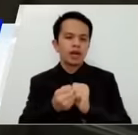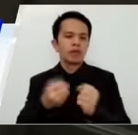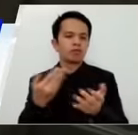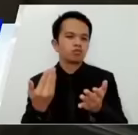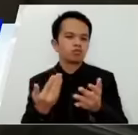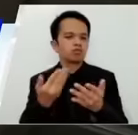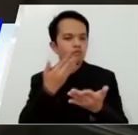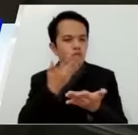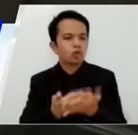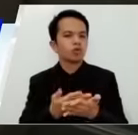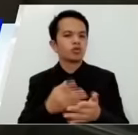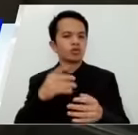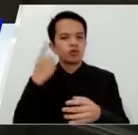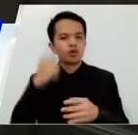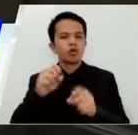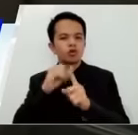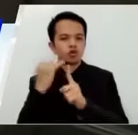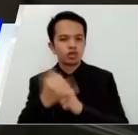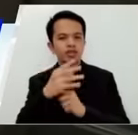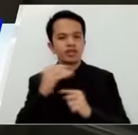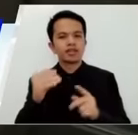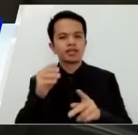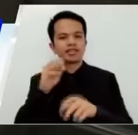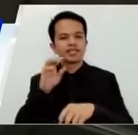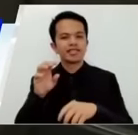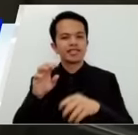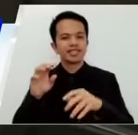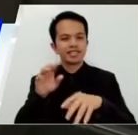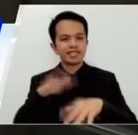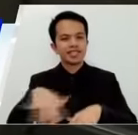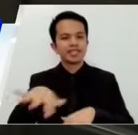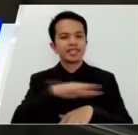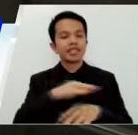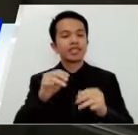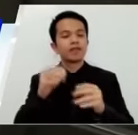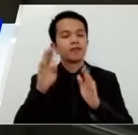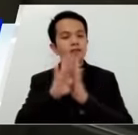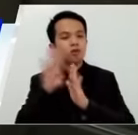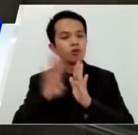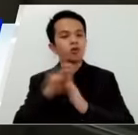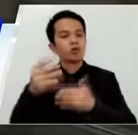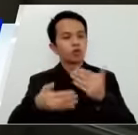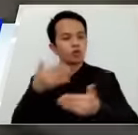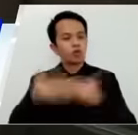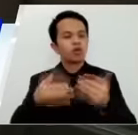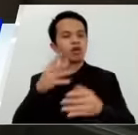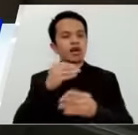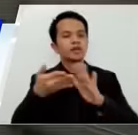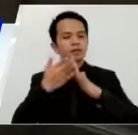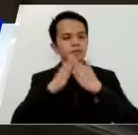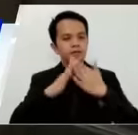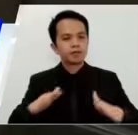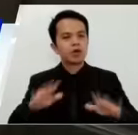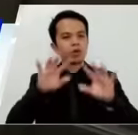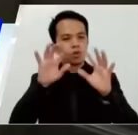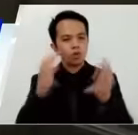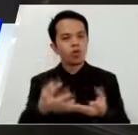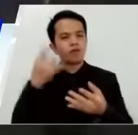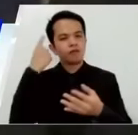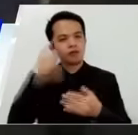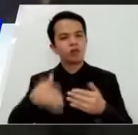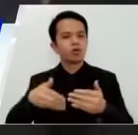our societies, sustaining our development progress, and forging a peaceful world for the next